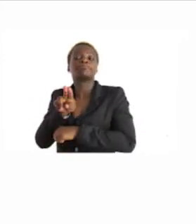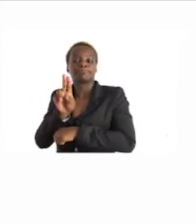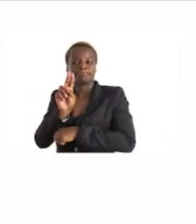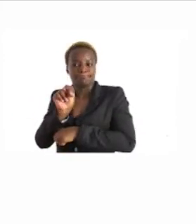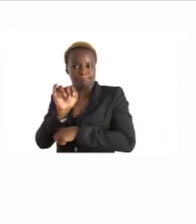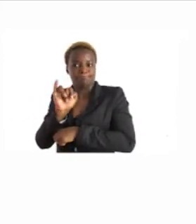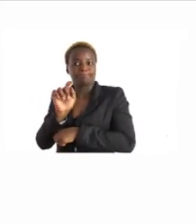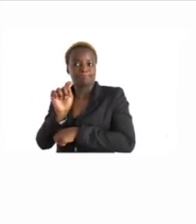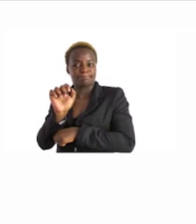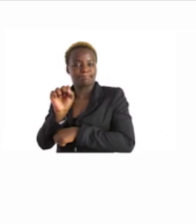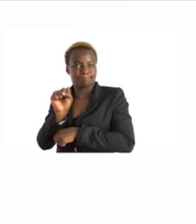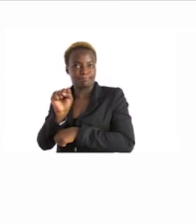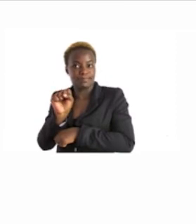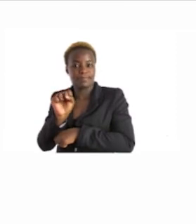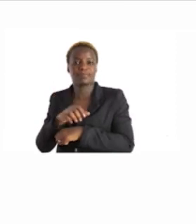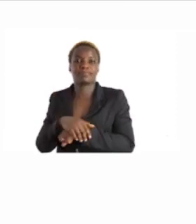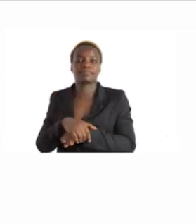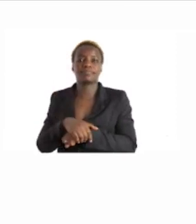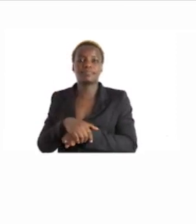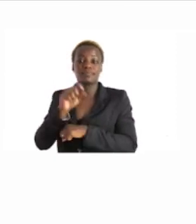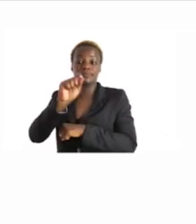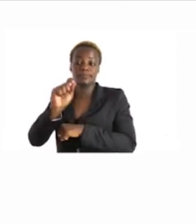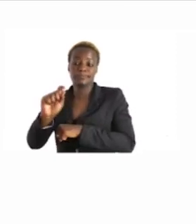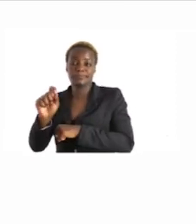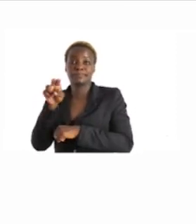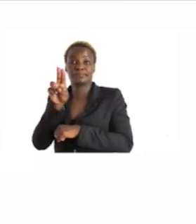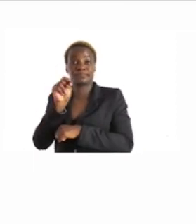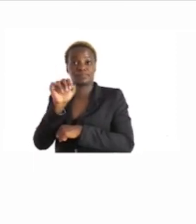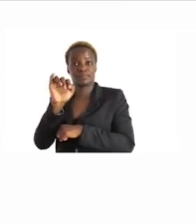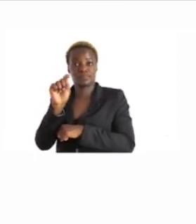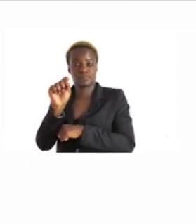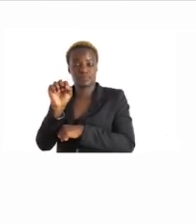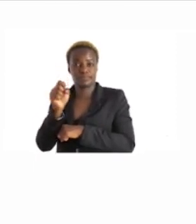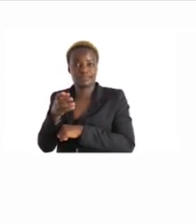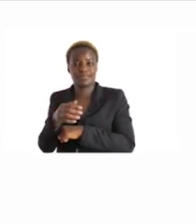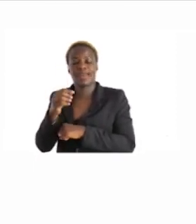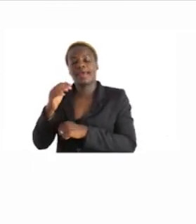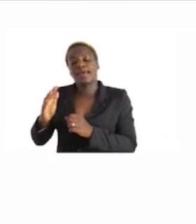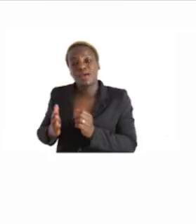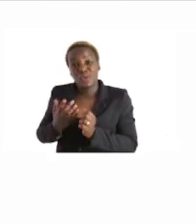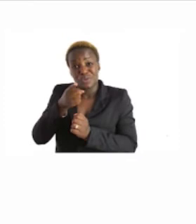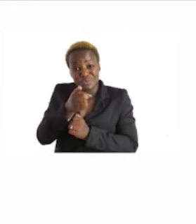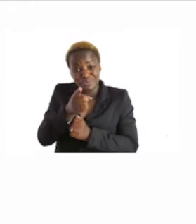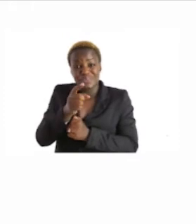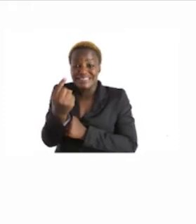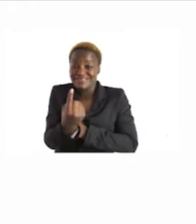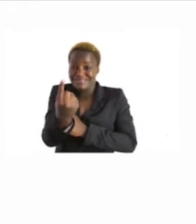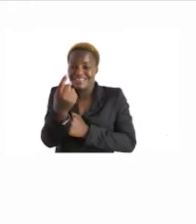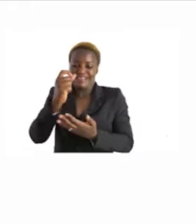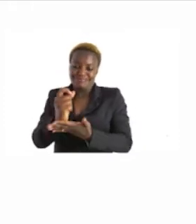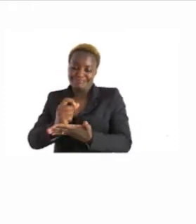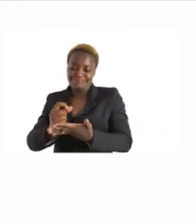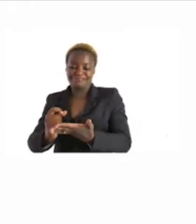you write the units there. All right, and I would like for you to complete rest of the activities by writing